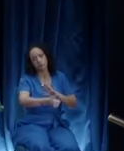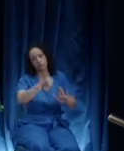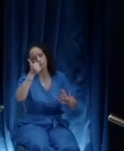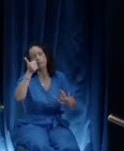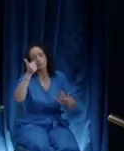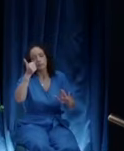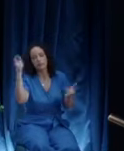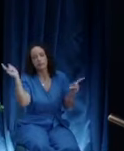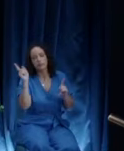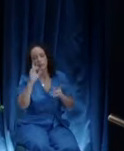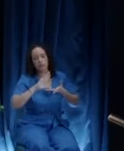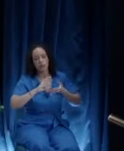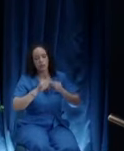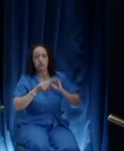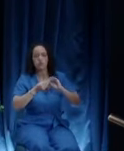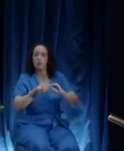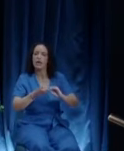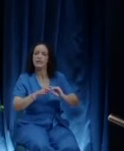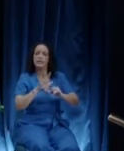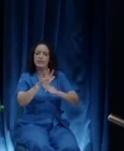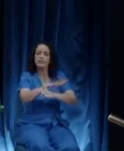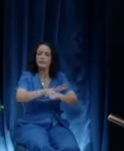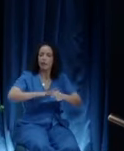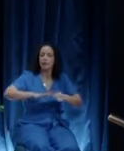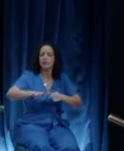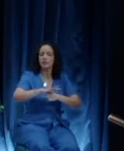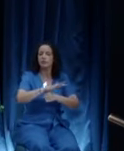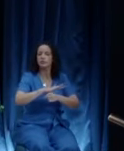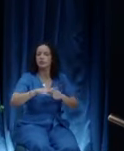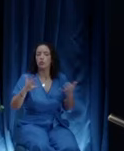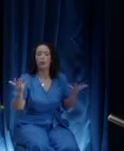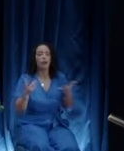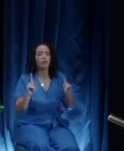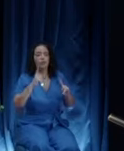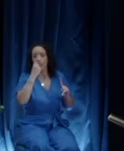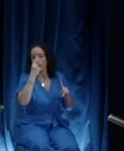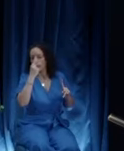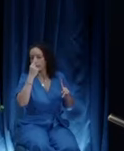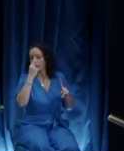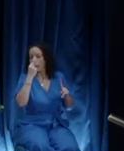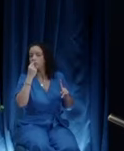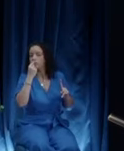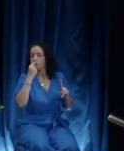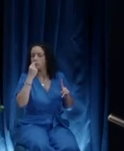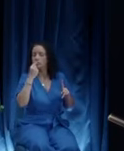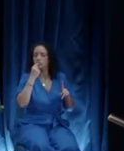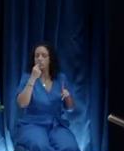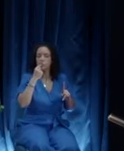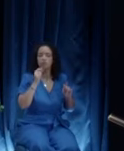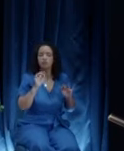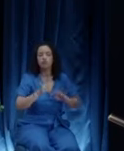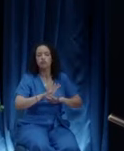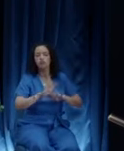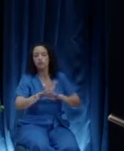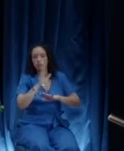he's very adept at creating spaces in which people can be somewhat ambiguous about what